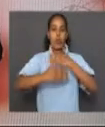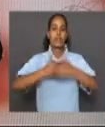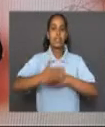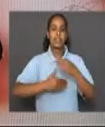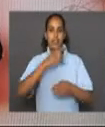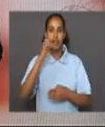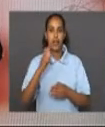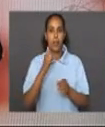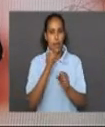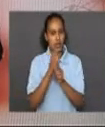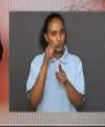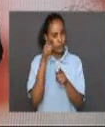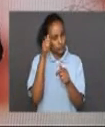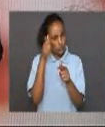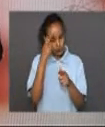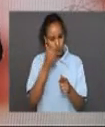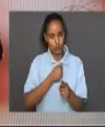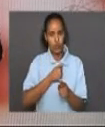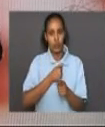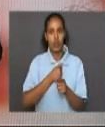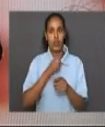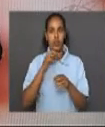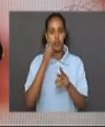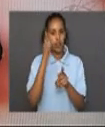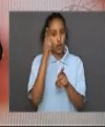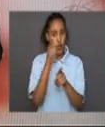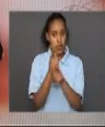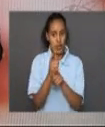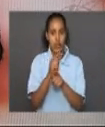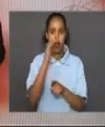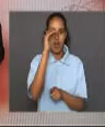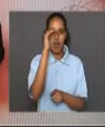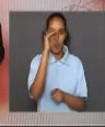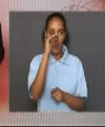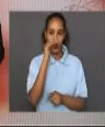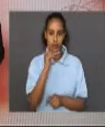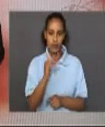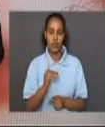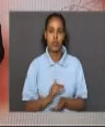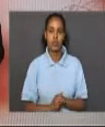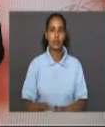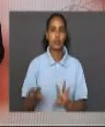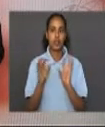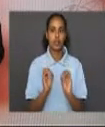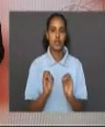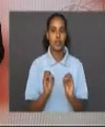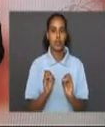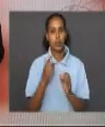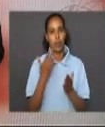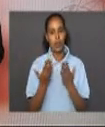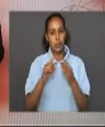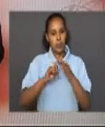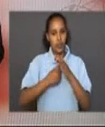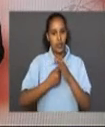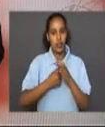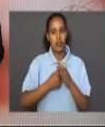process, making sure to put them in the correct order. Students, you may